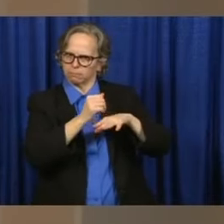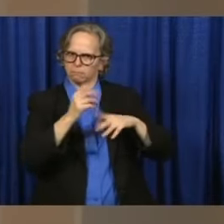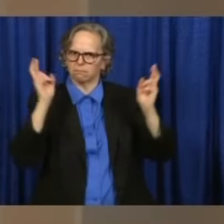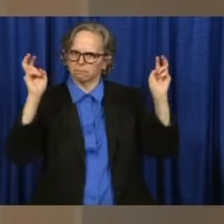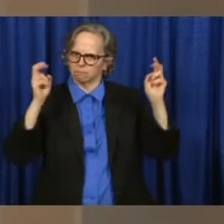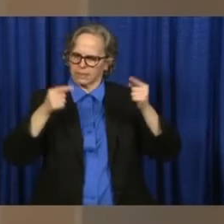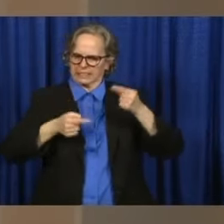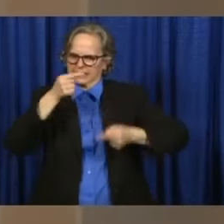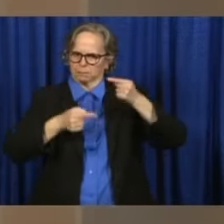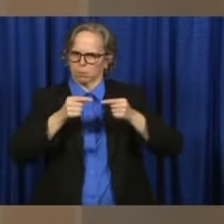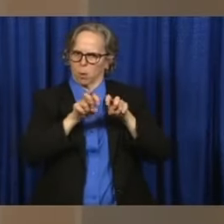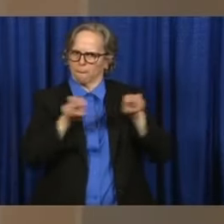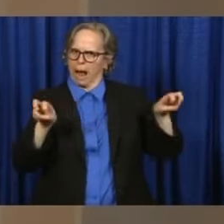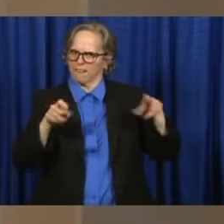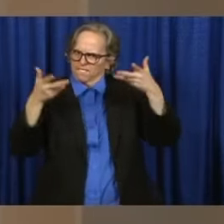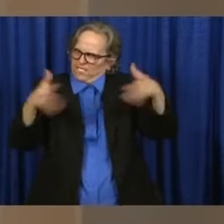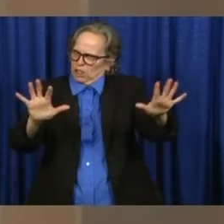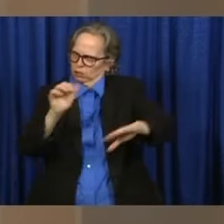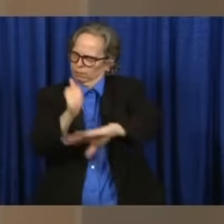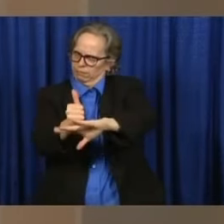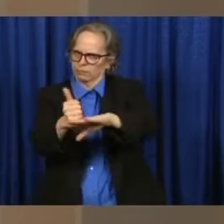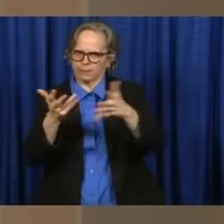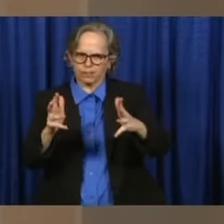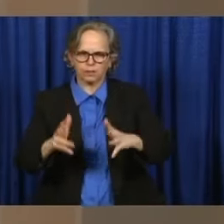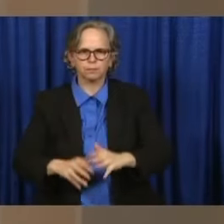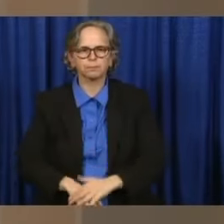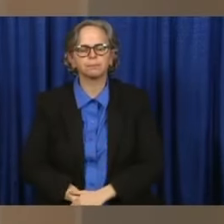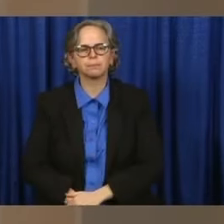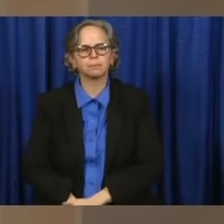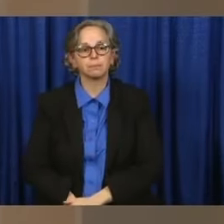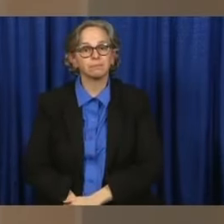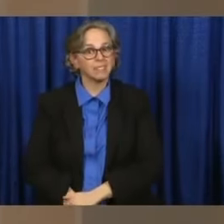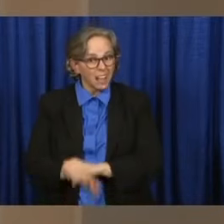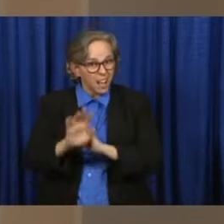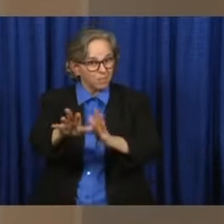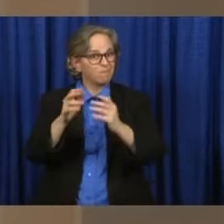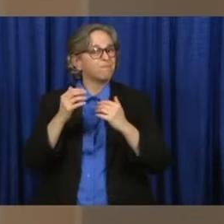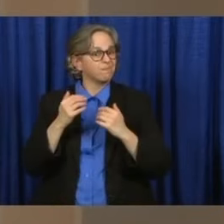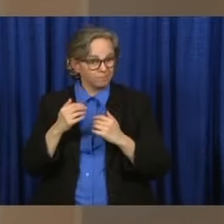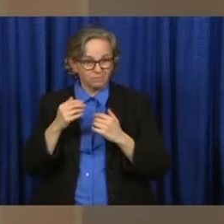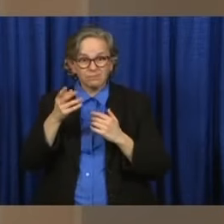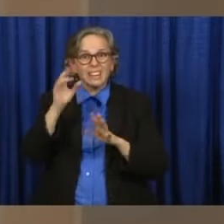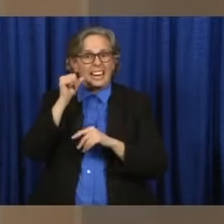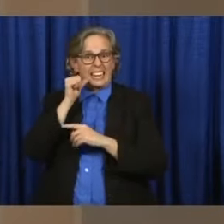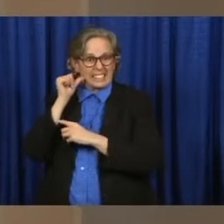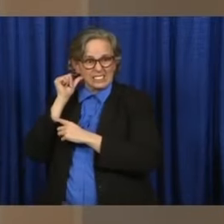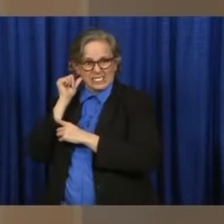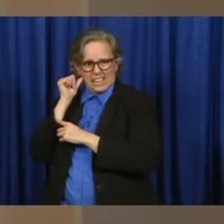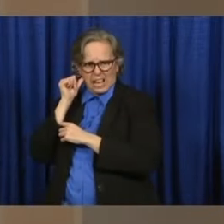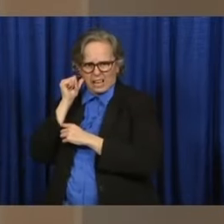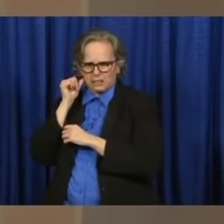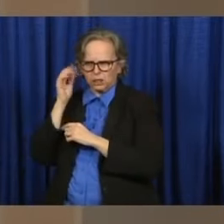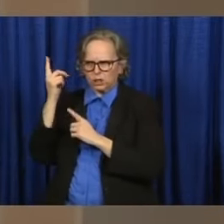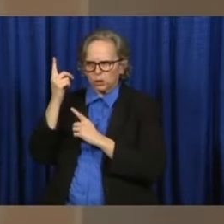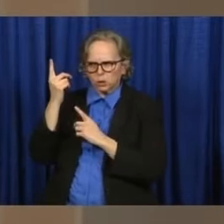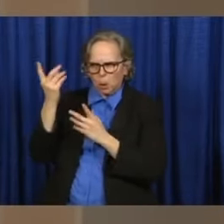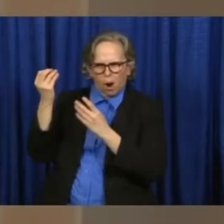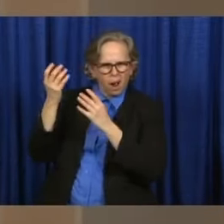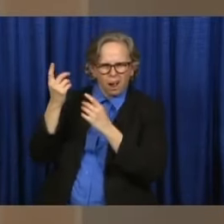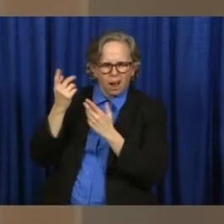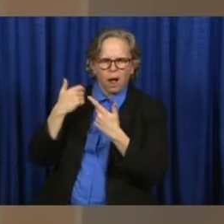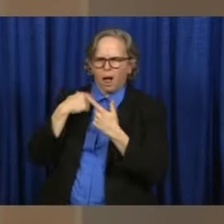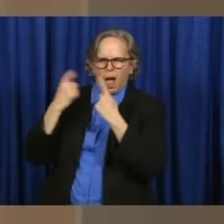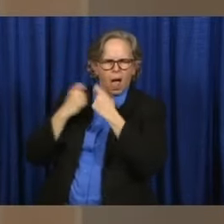Next, I want to do a clarification from yesterday. We had a lot of questions regarding the executive order